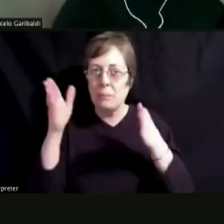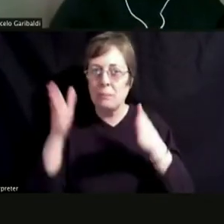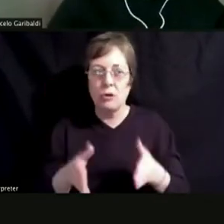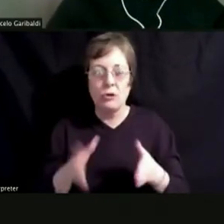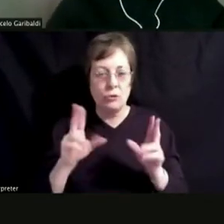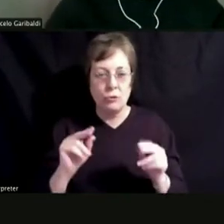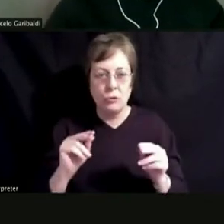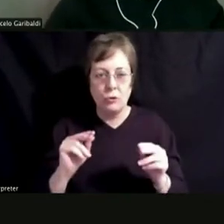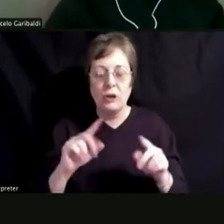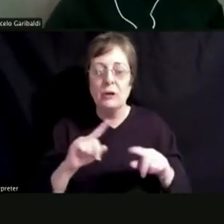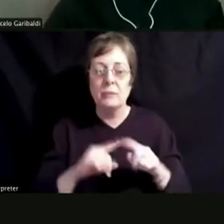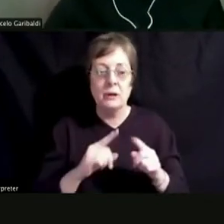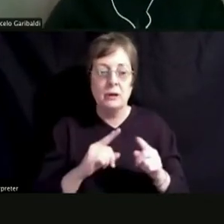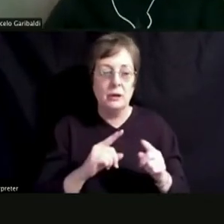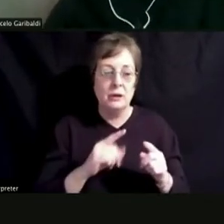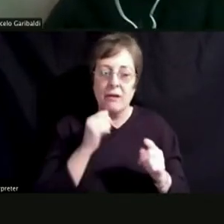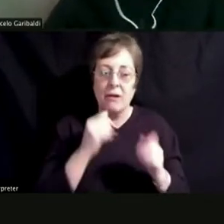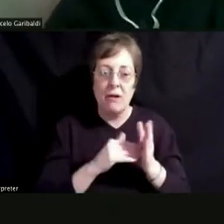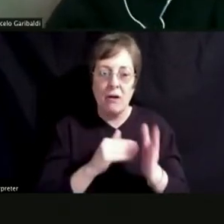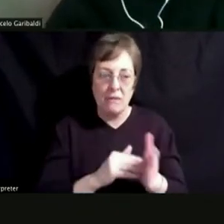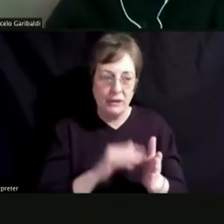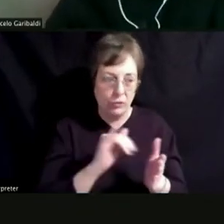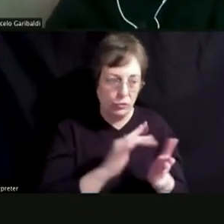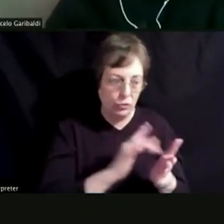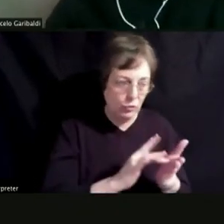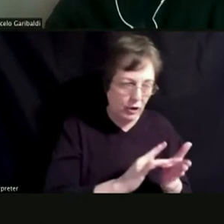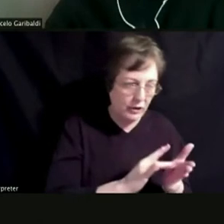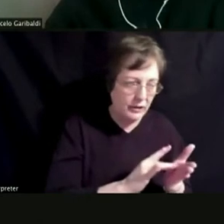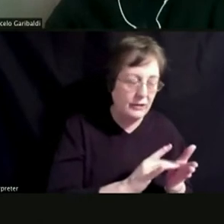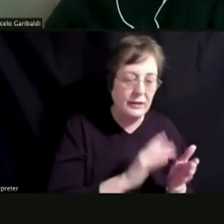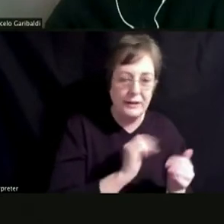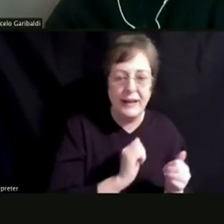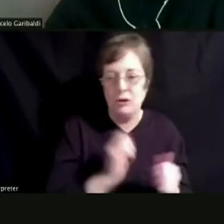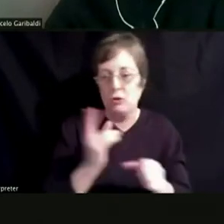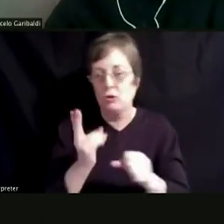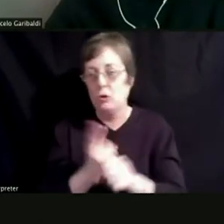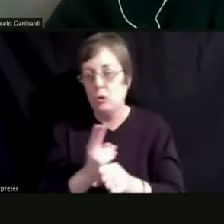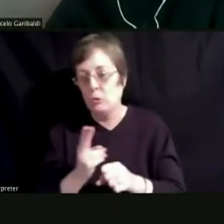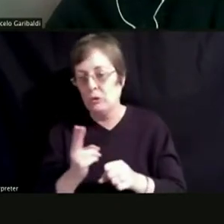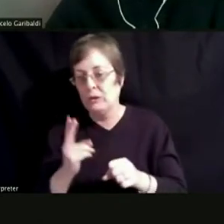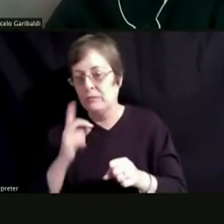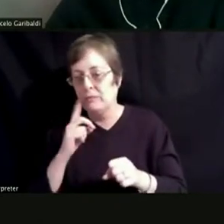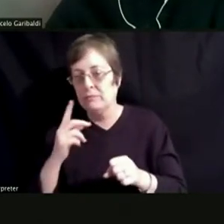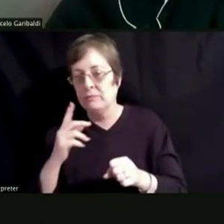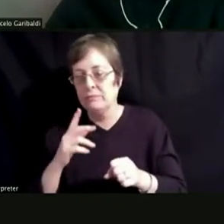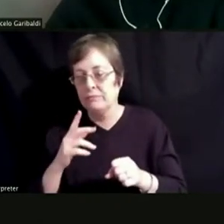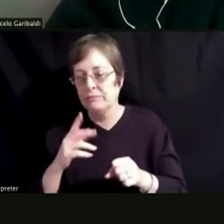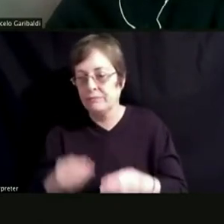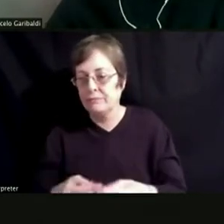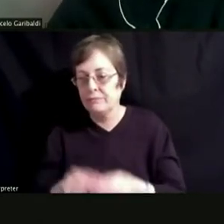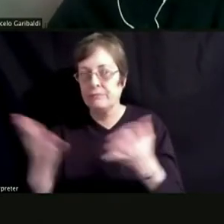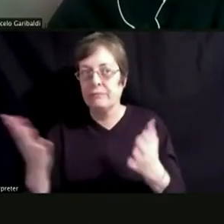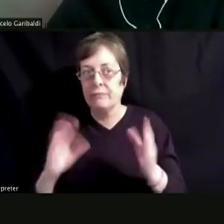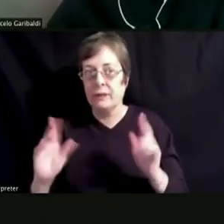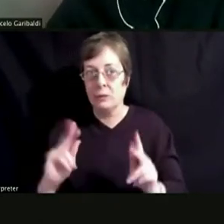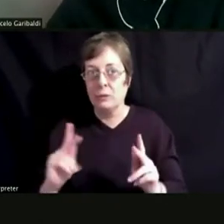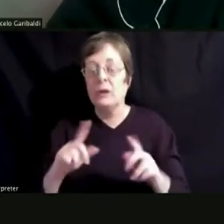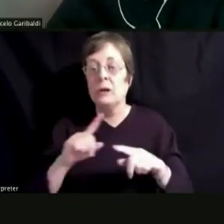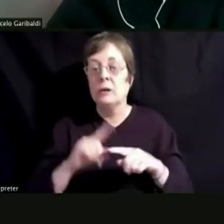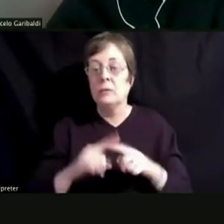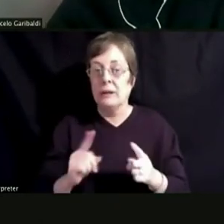things translate into actual drugs that are on the market. But for me, that was worth all the years of, you